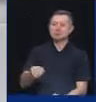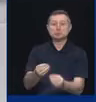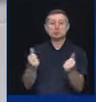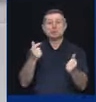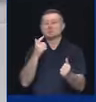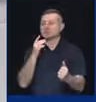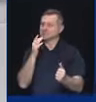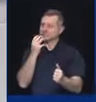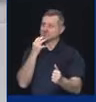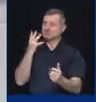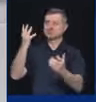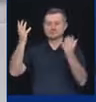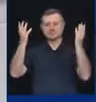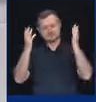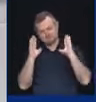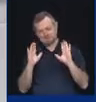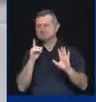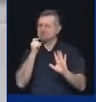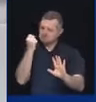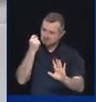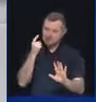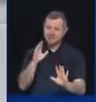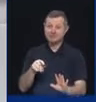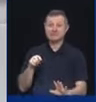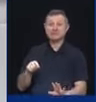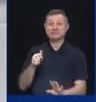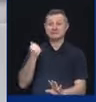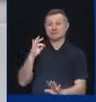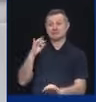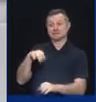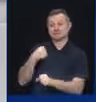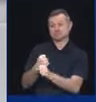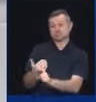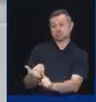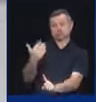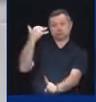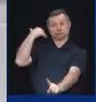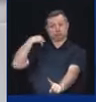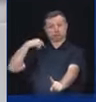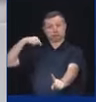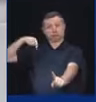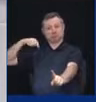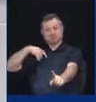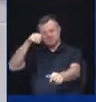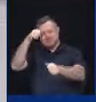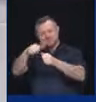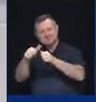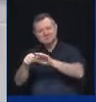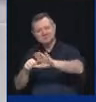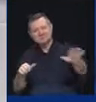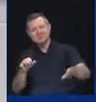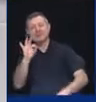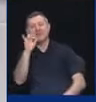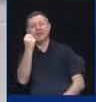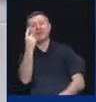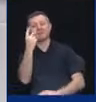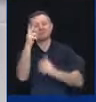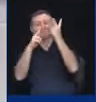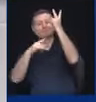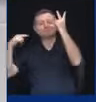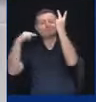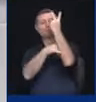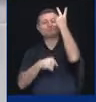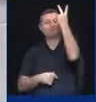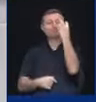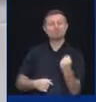19 years ago, in that hopeful April following 9/11, Bob and I introduced the first Tribeca Film Festival.